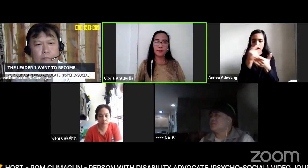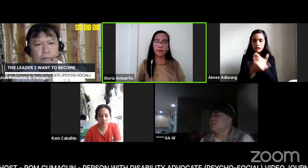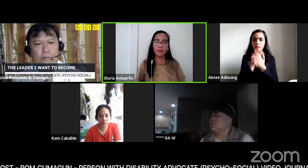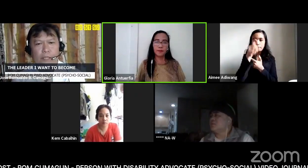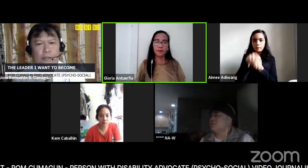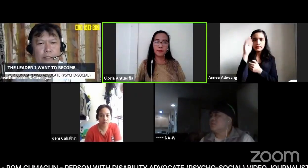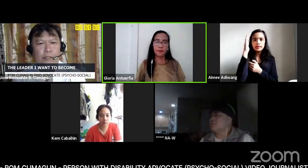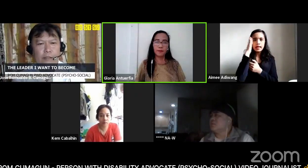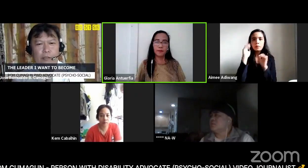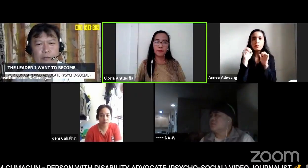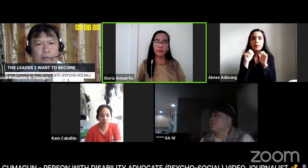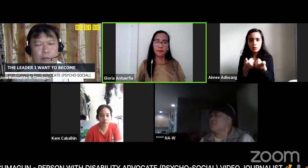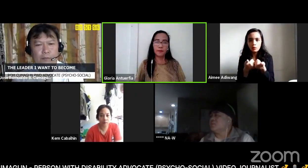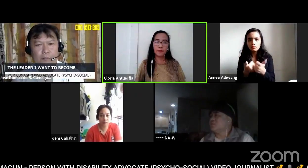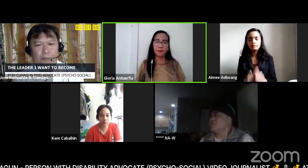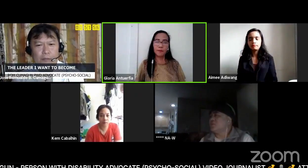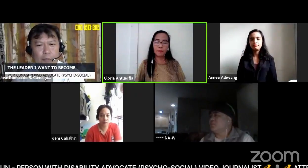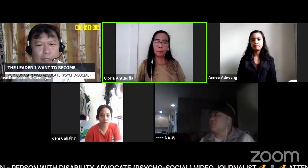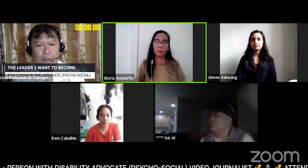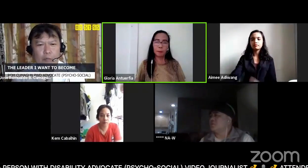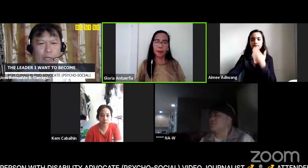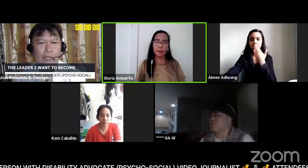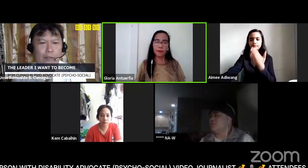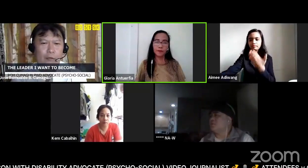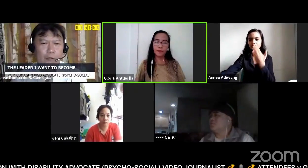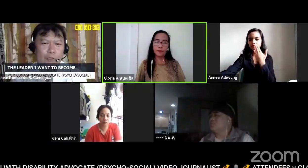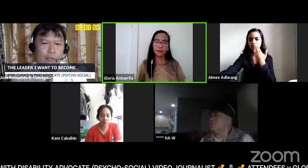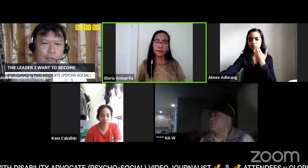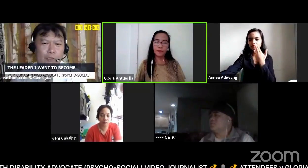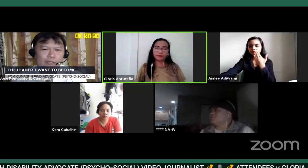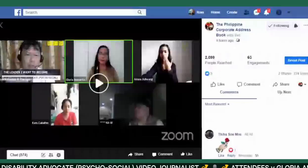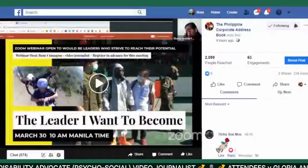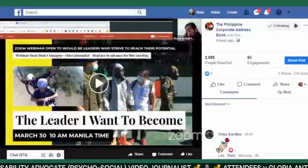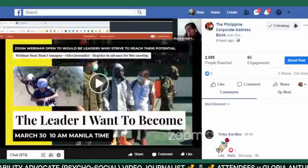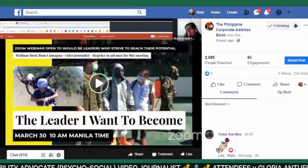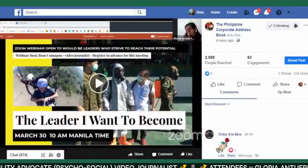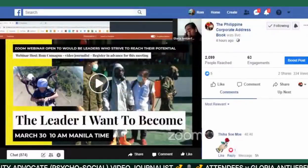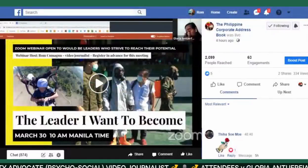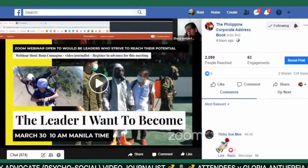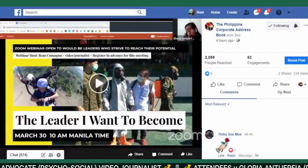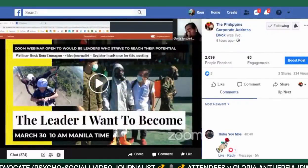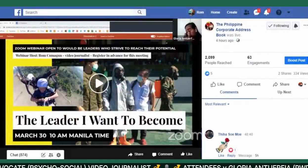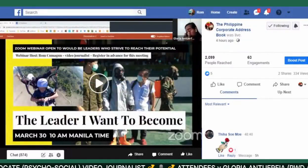seminars. I see. Thank you, Glo. While Glo